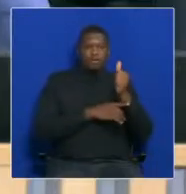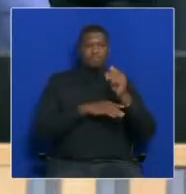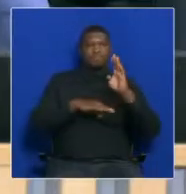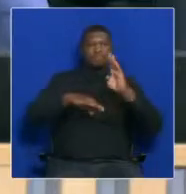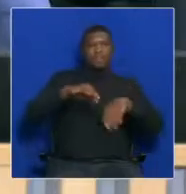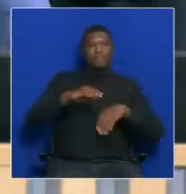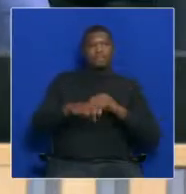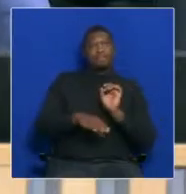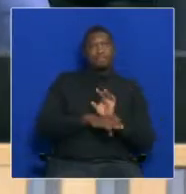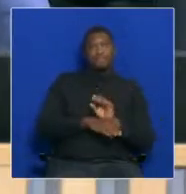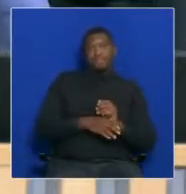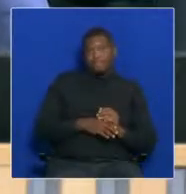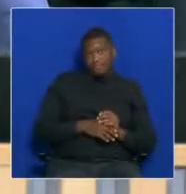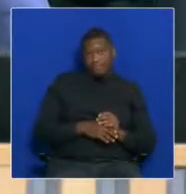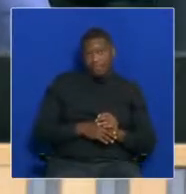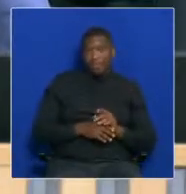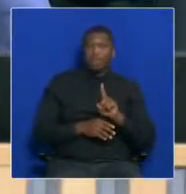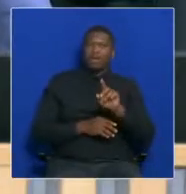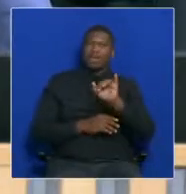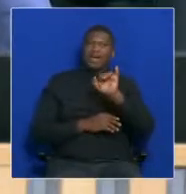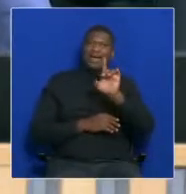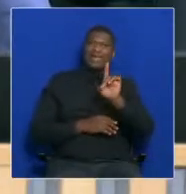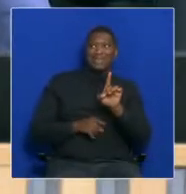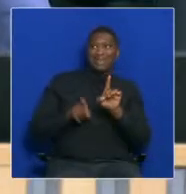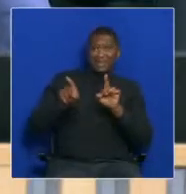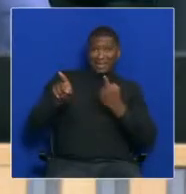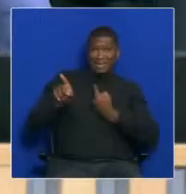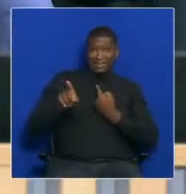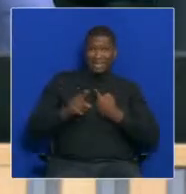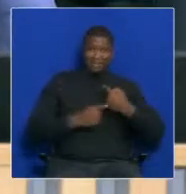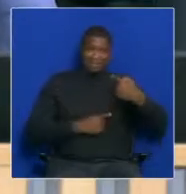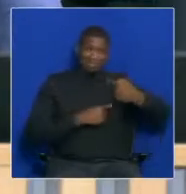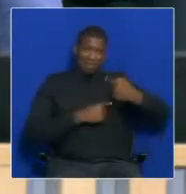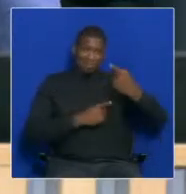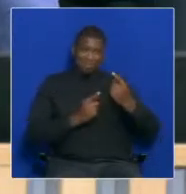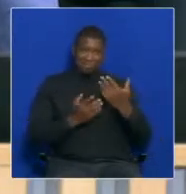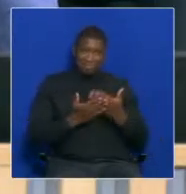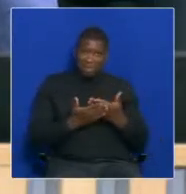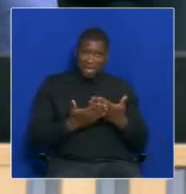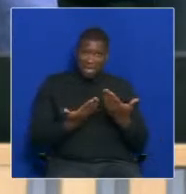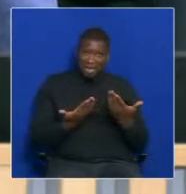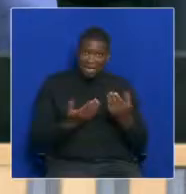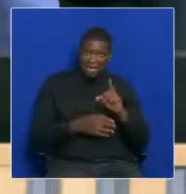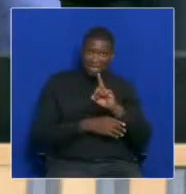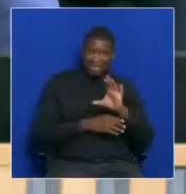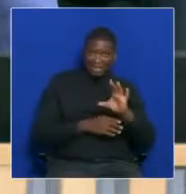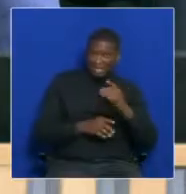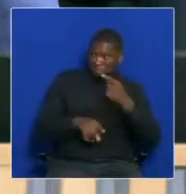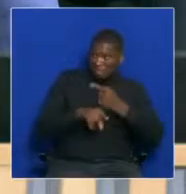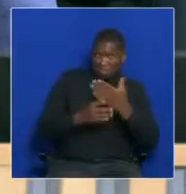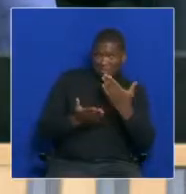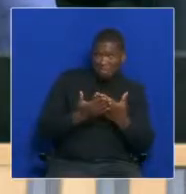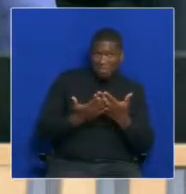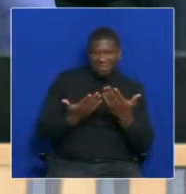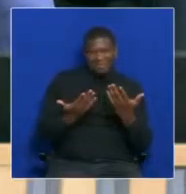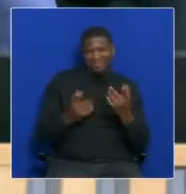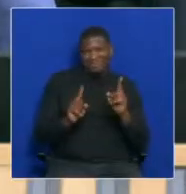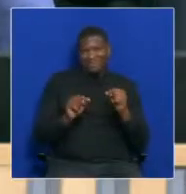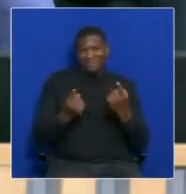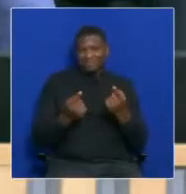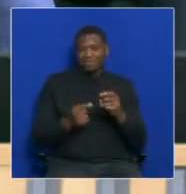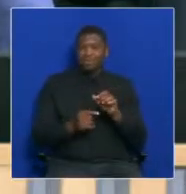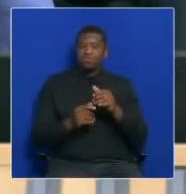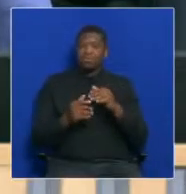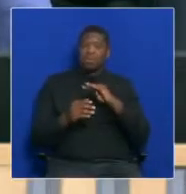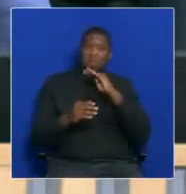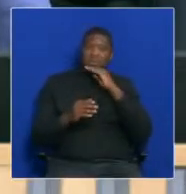if she's the one who's flouting the manual, does the investigation continue even if the processes set out